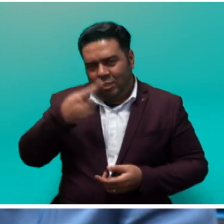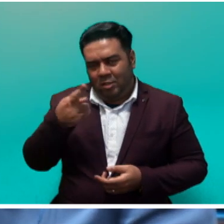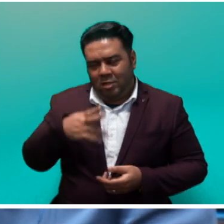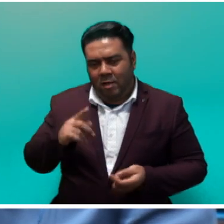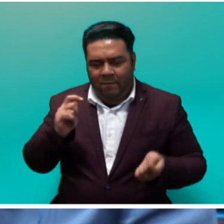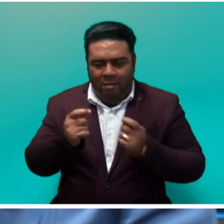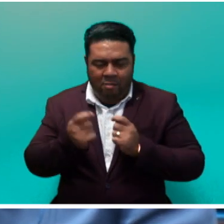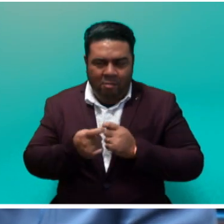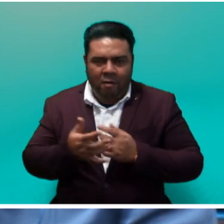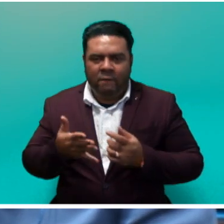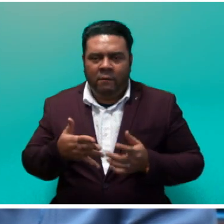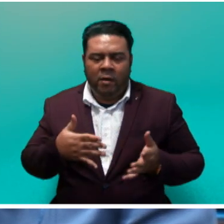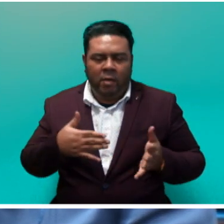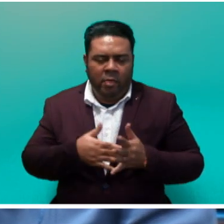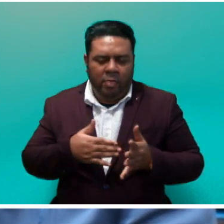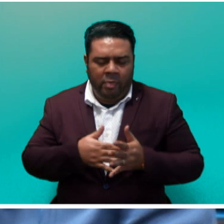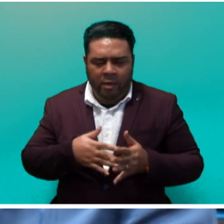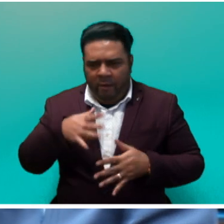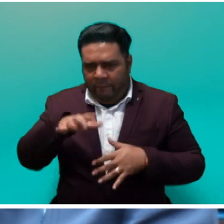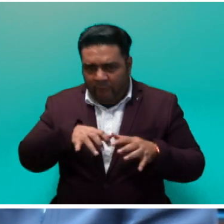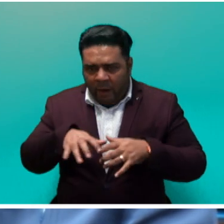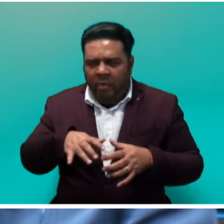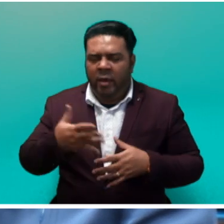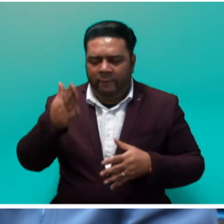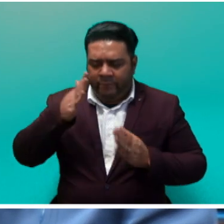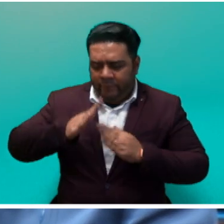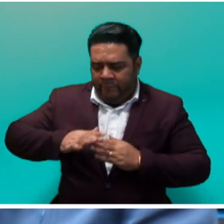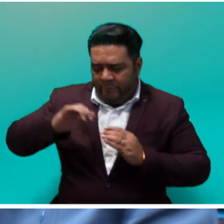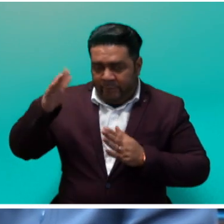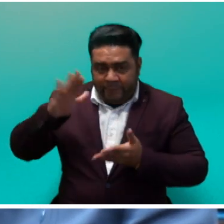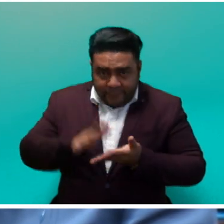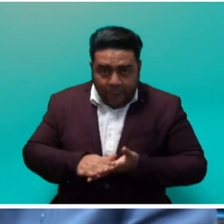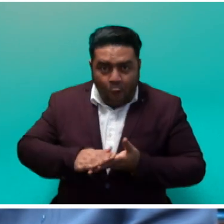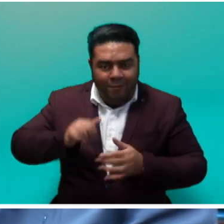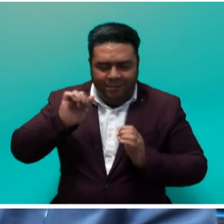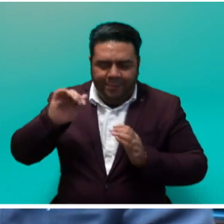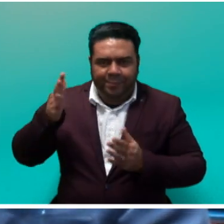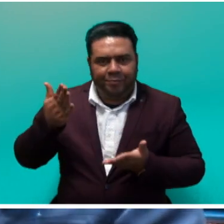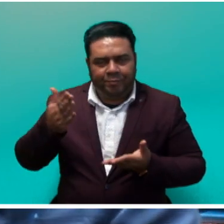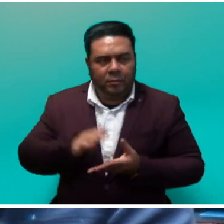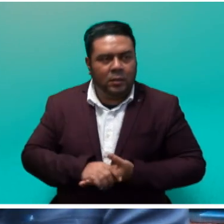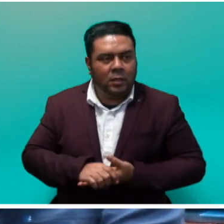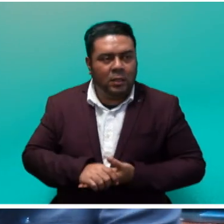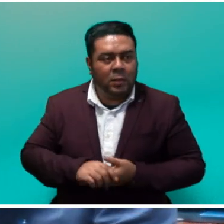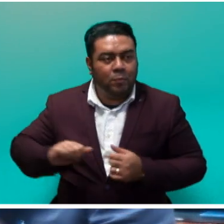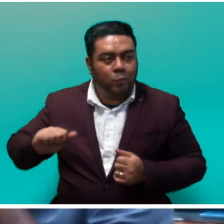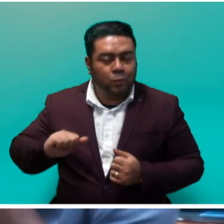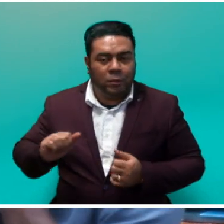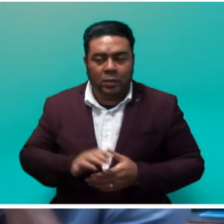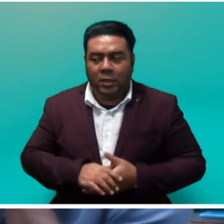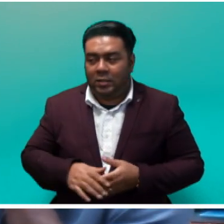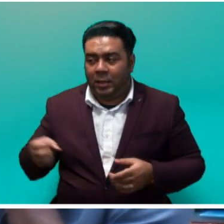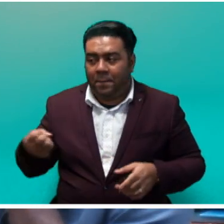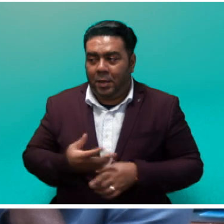and hacking is prevented or reduced. Especially the increase in computer attacks has a great